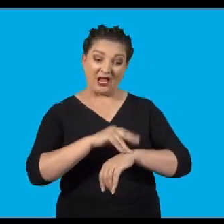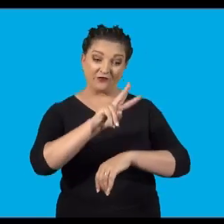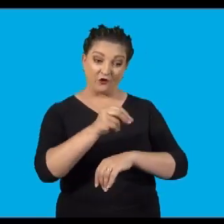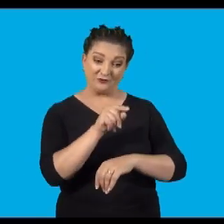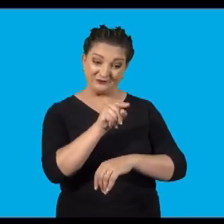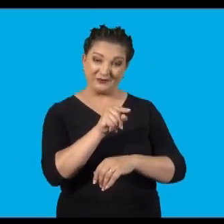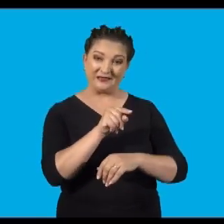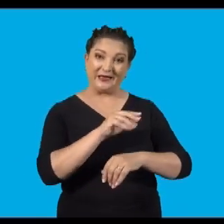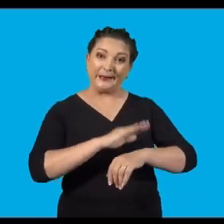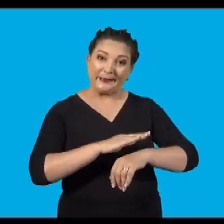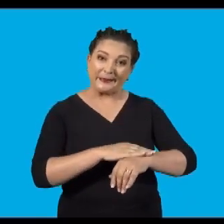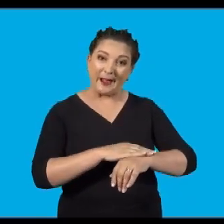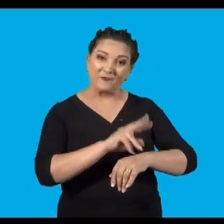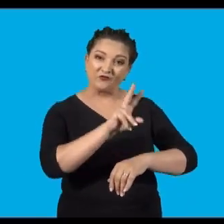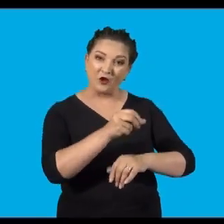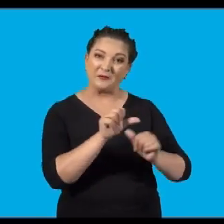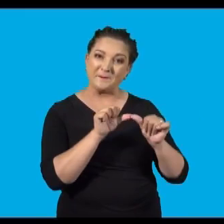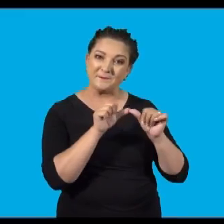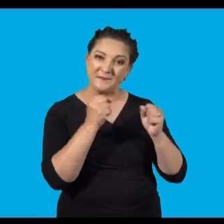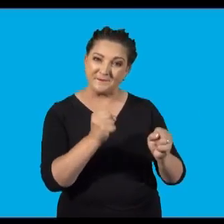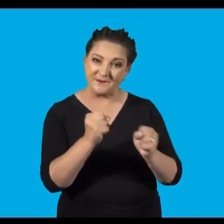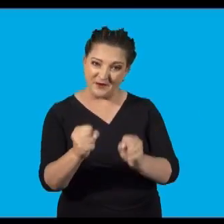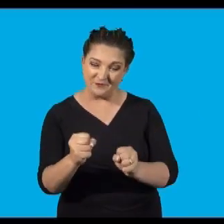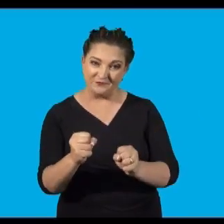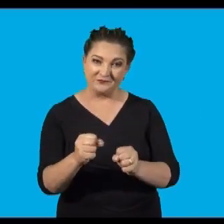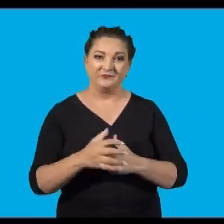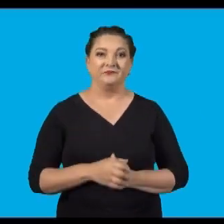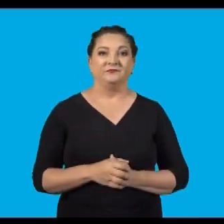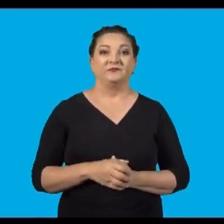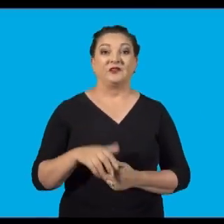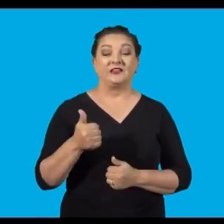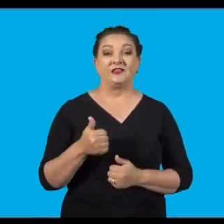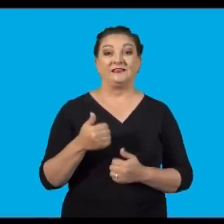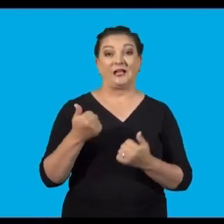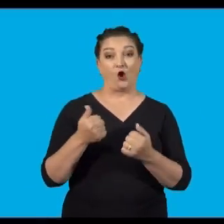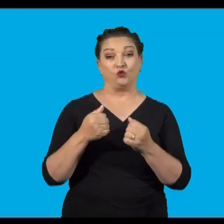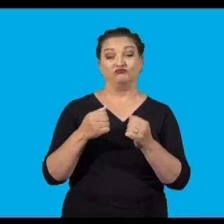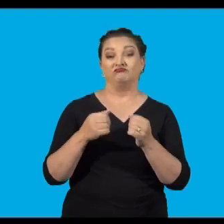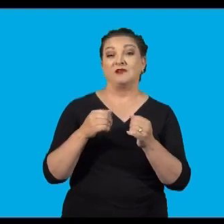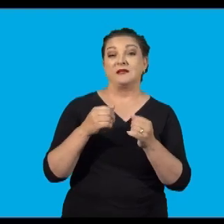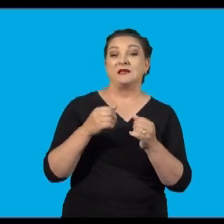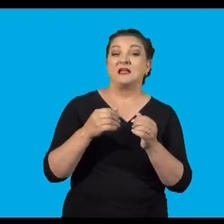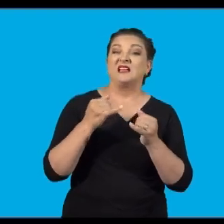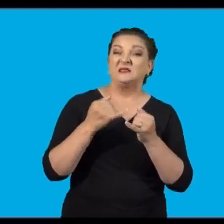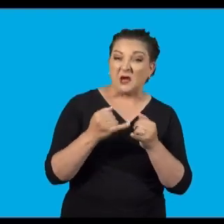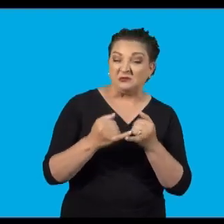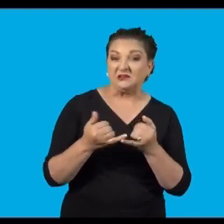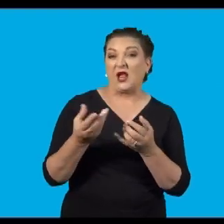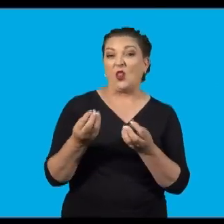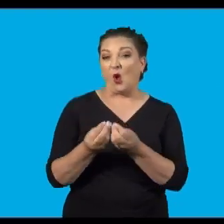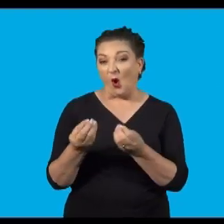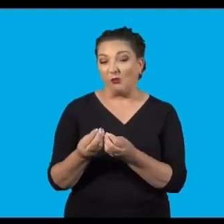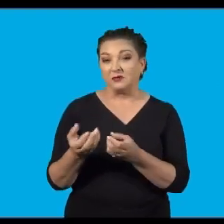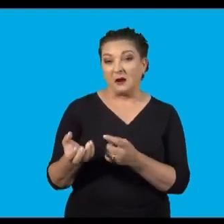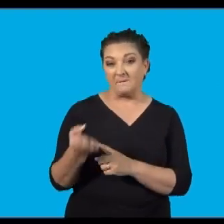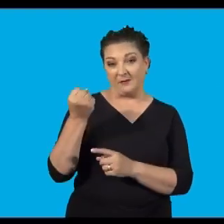the tense of the verb. So don't change the tense of the verb when you are rewriting your sentence. Find the subject as well as the object,